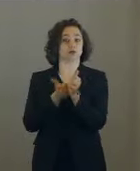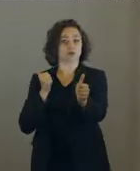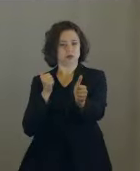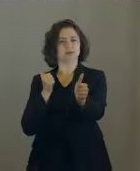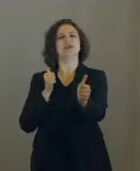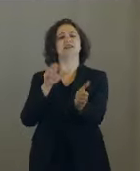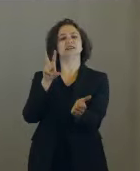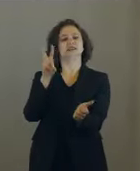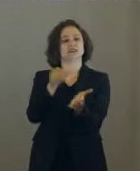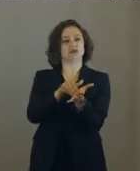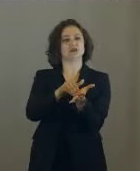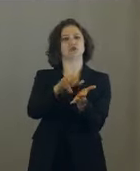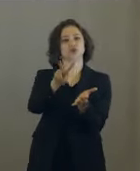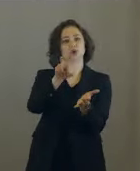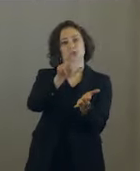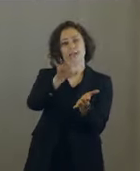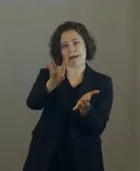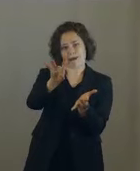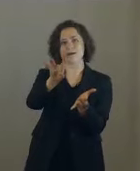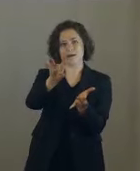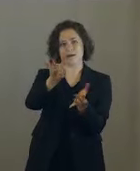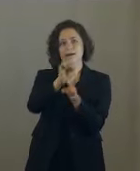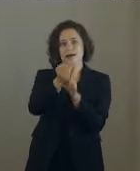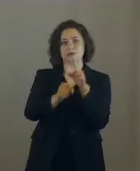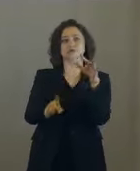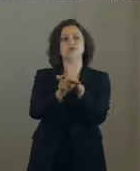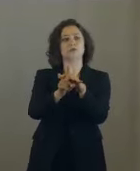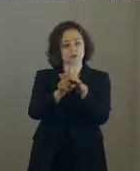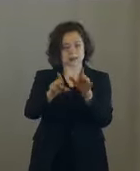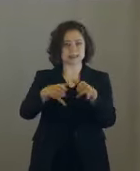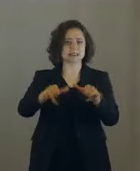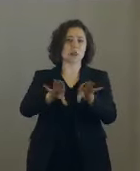open cases we have, only 914 are more than 1 year old.